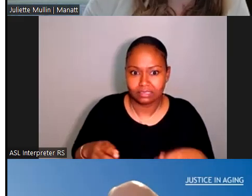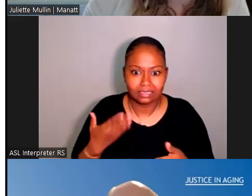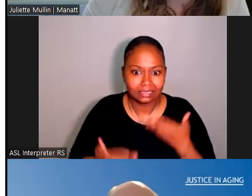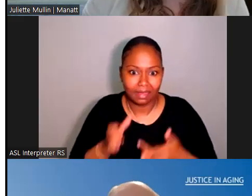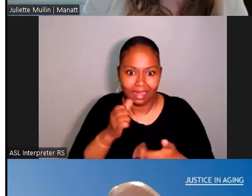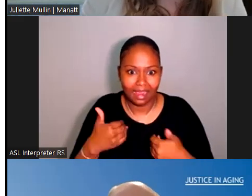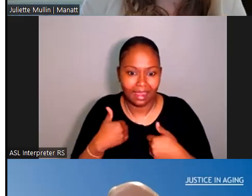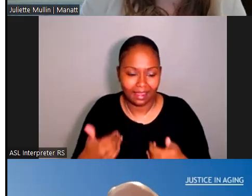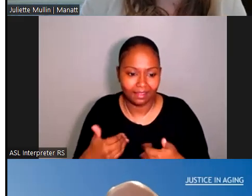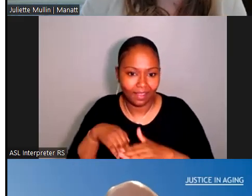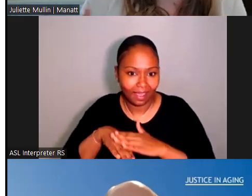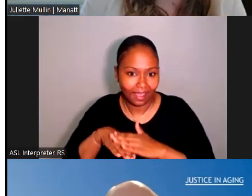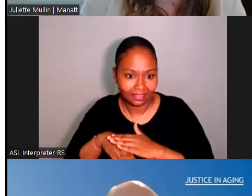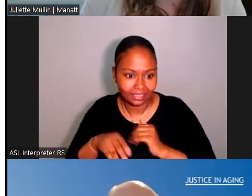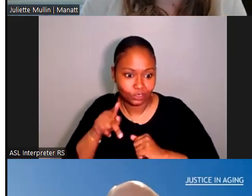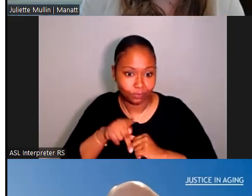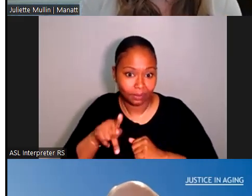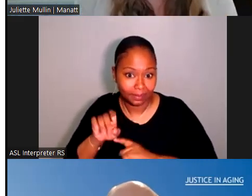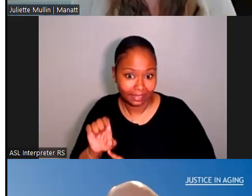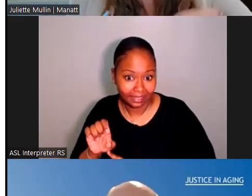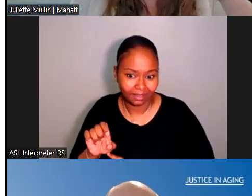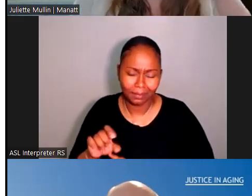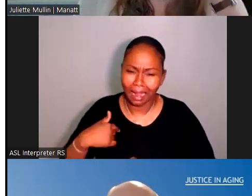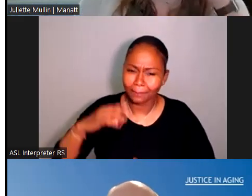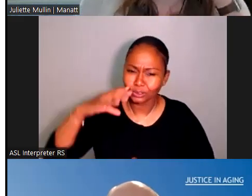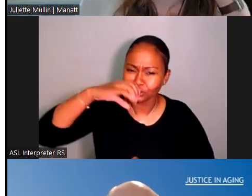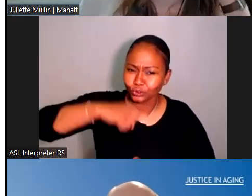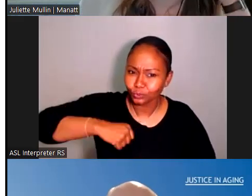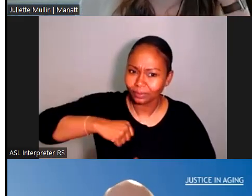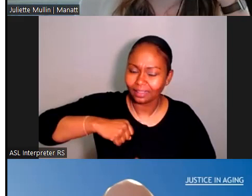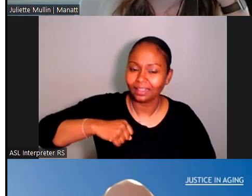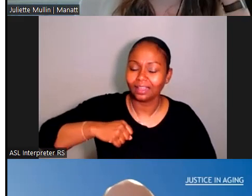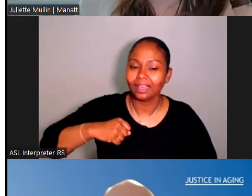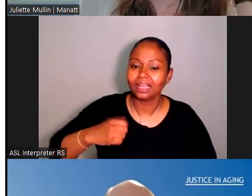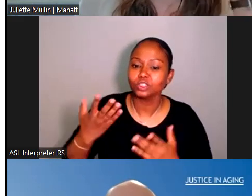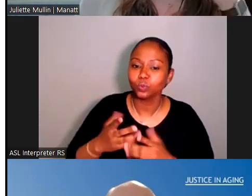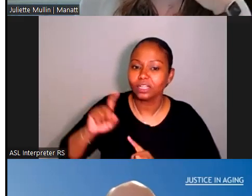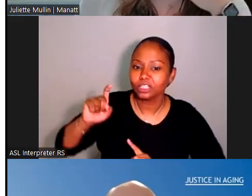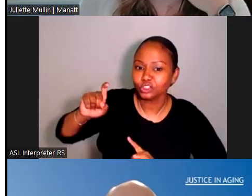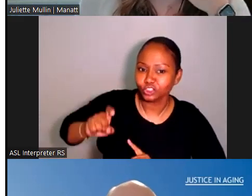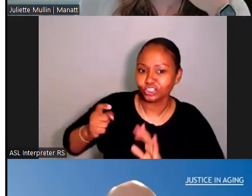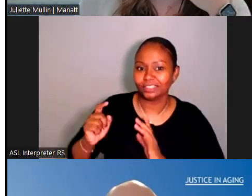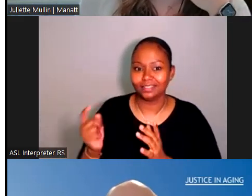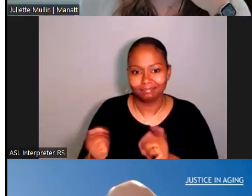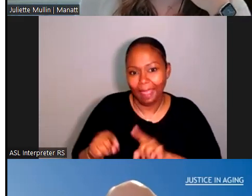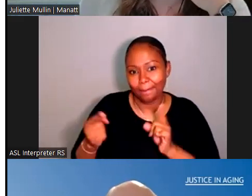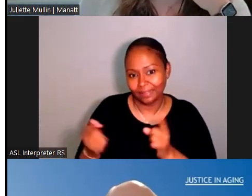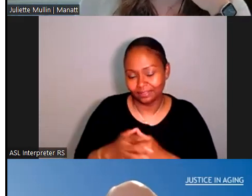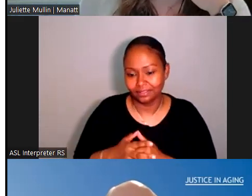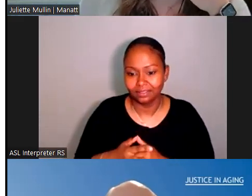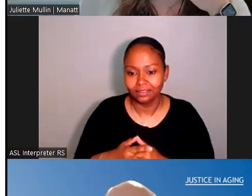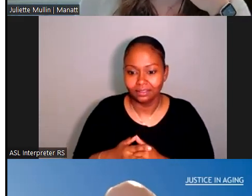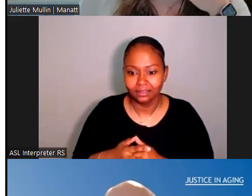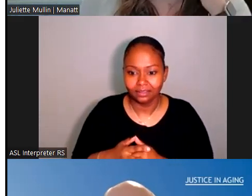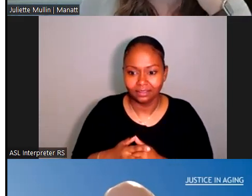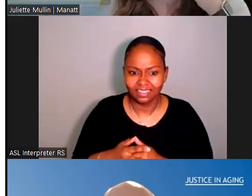I assume it's meant to be a statement of what should happen. There's a further ambiguity because I